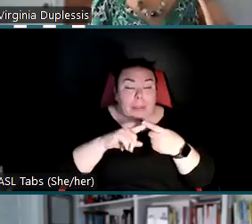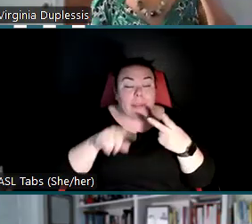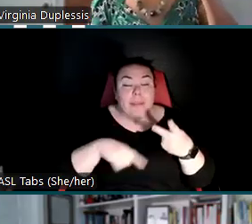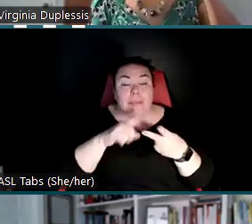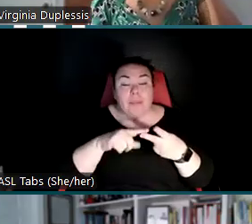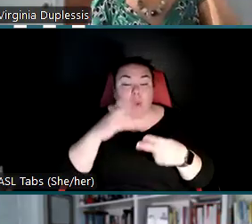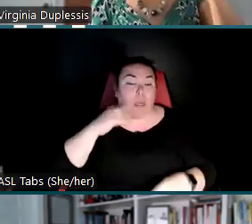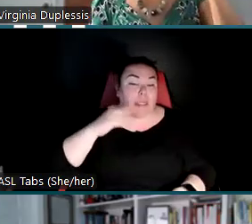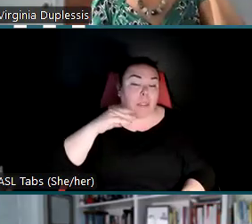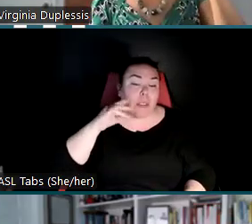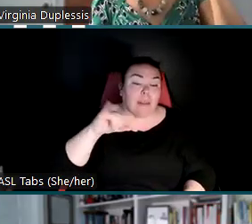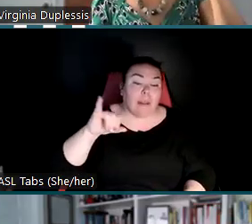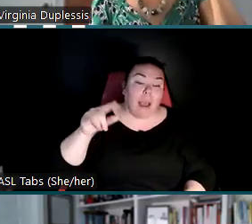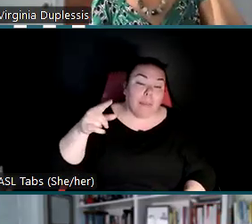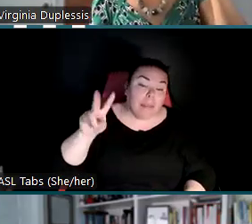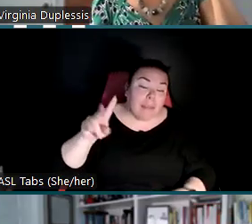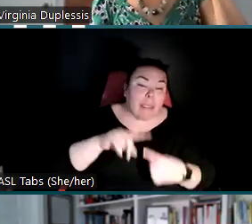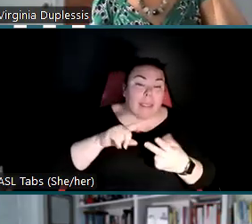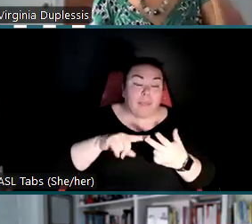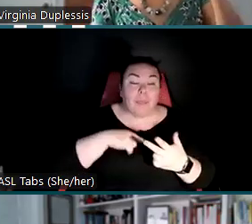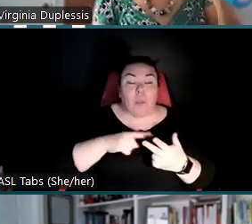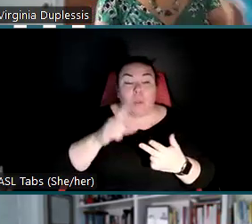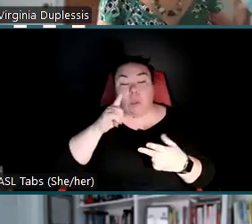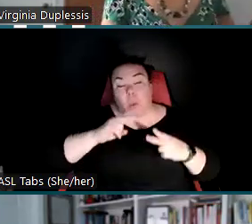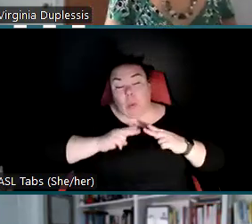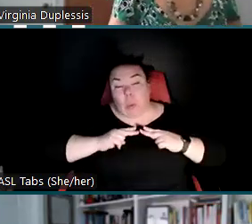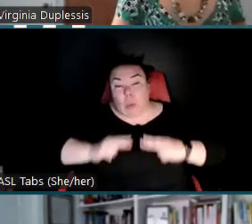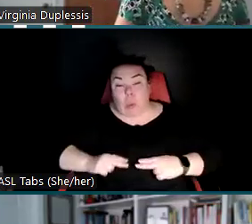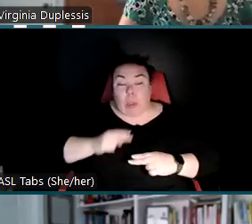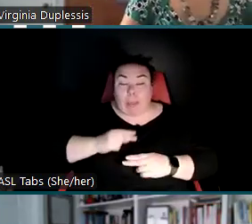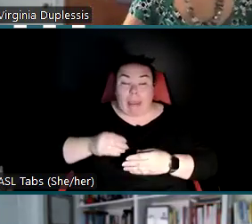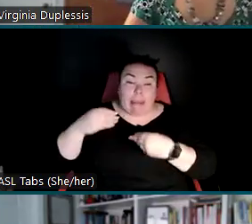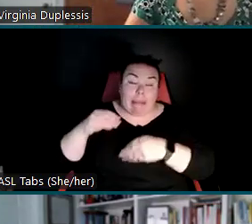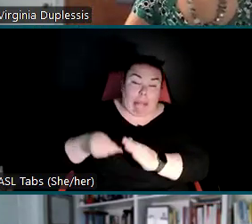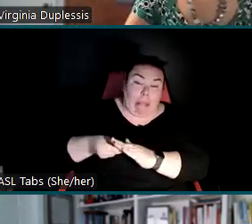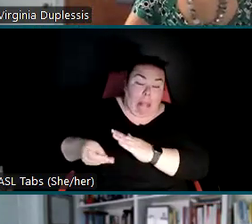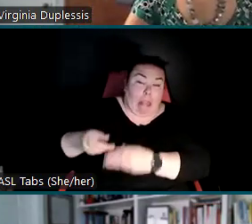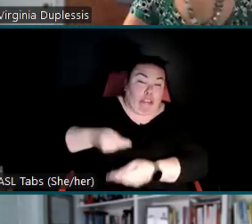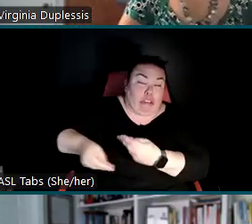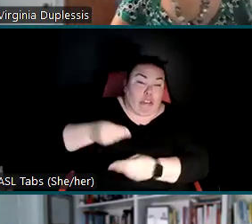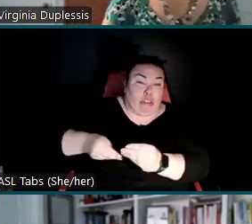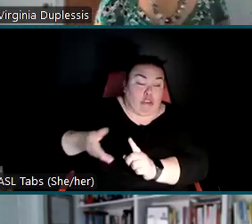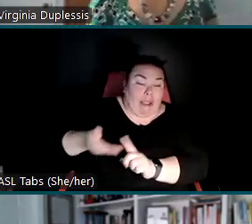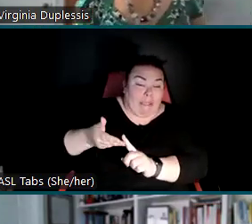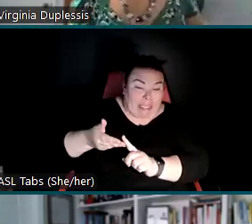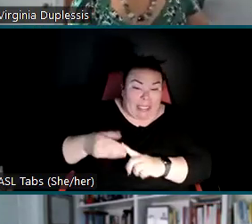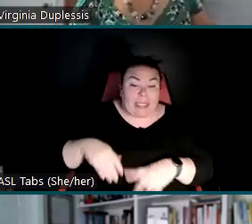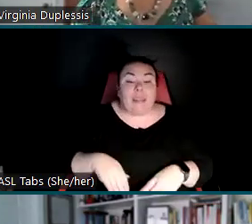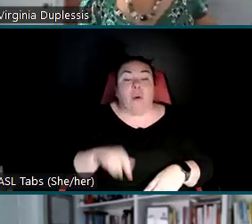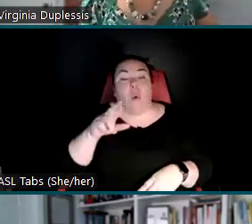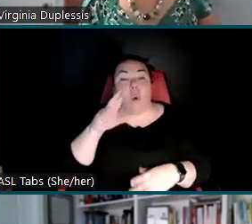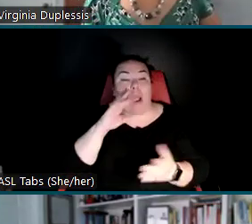human trafficking, and exploitation before the disaster. Next slide, please. So not